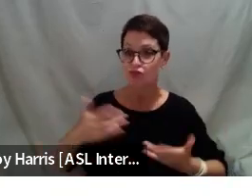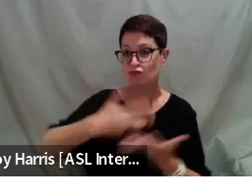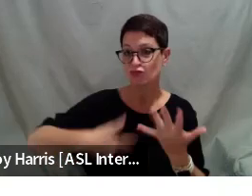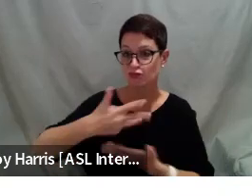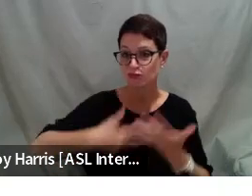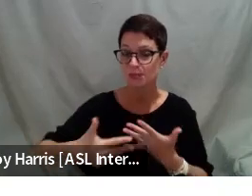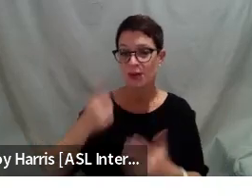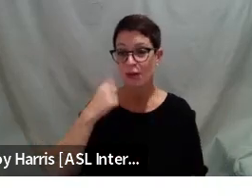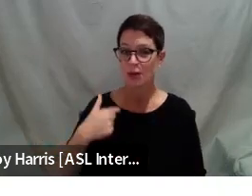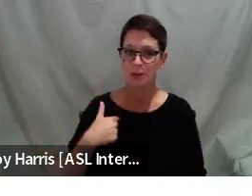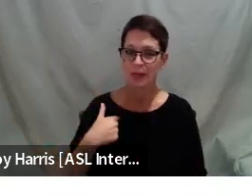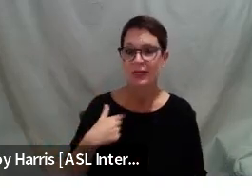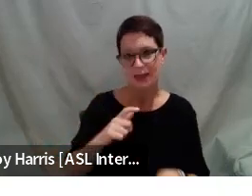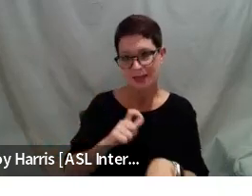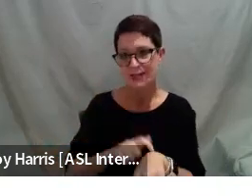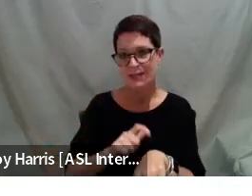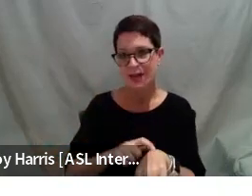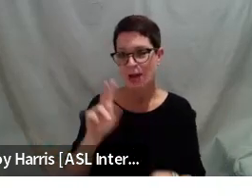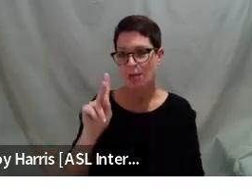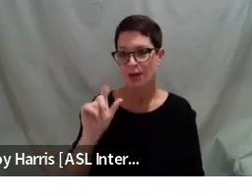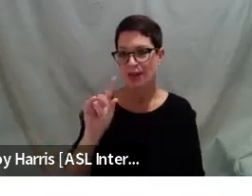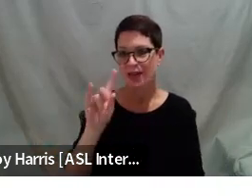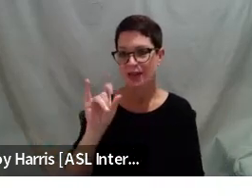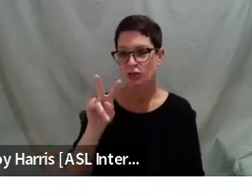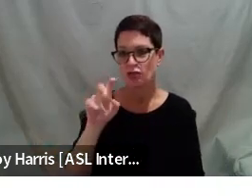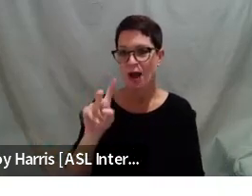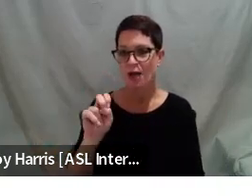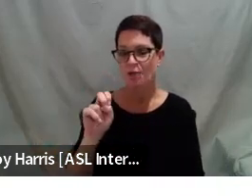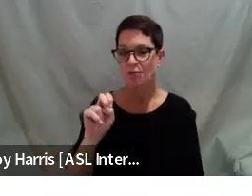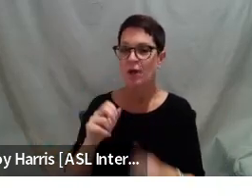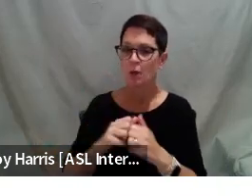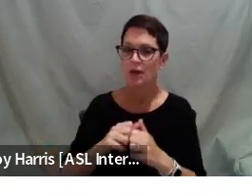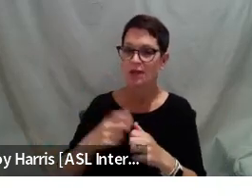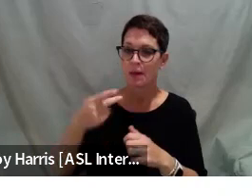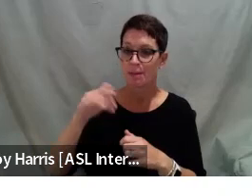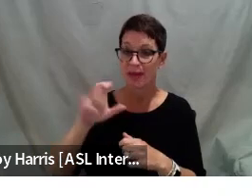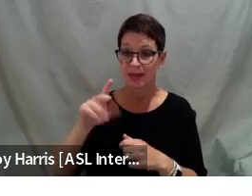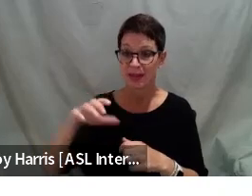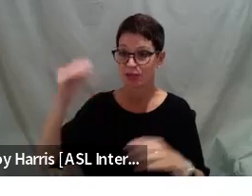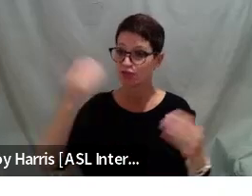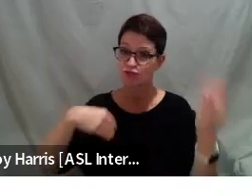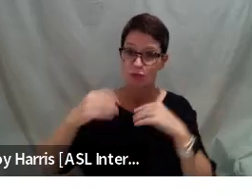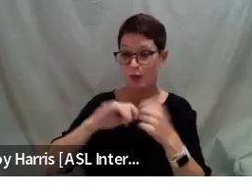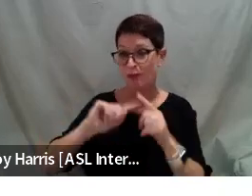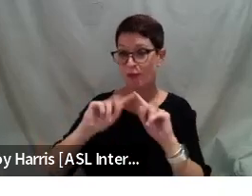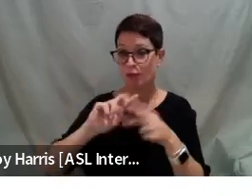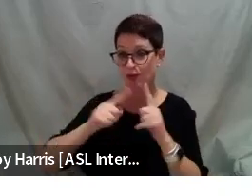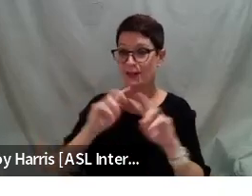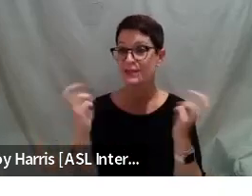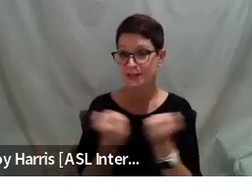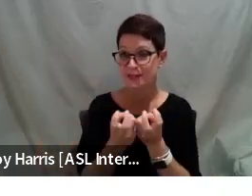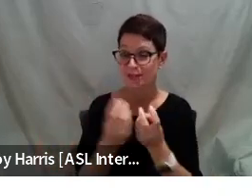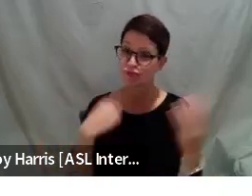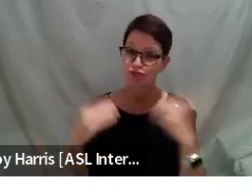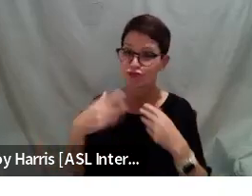For me, it's spending time on Kelly Drive with having a picnic with friends. The